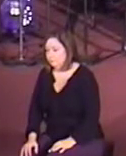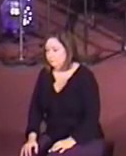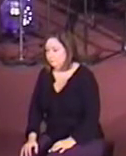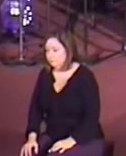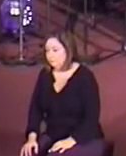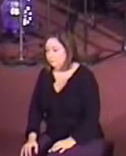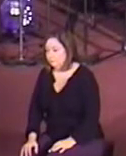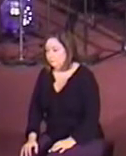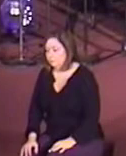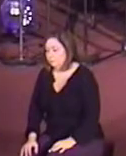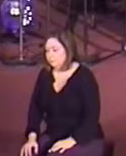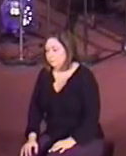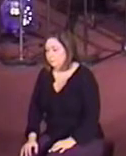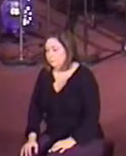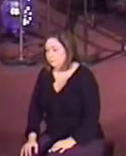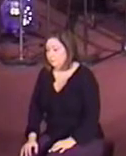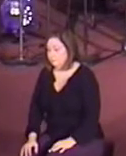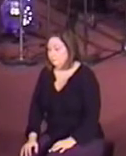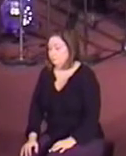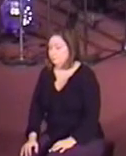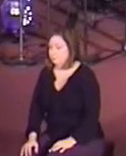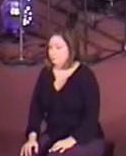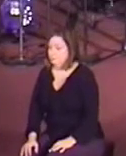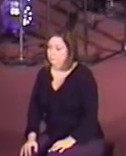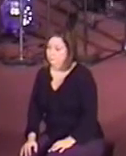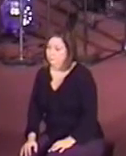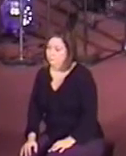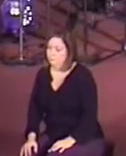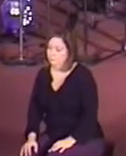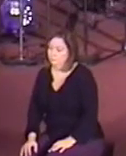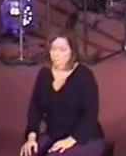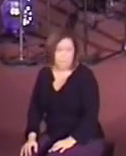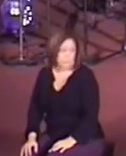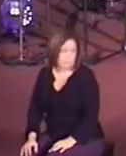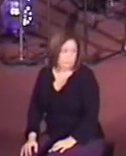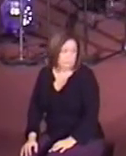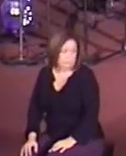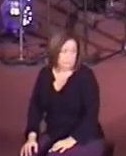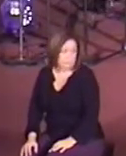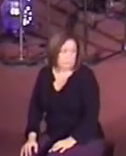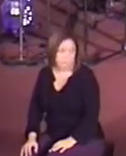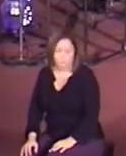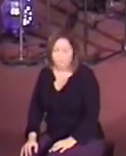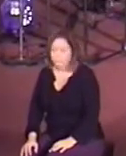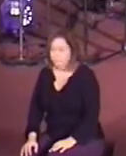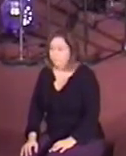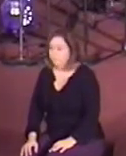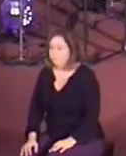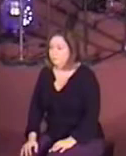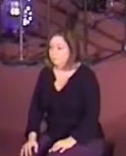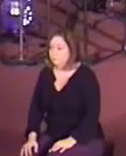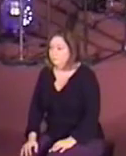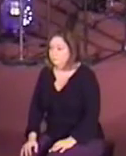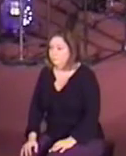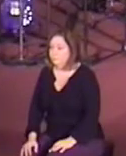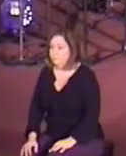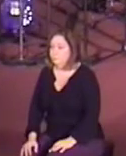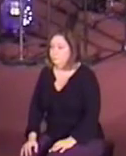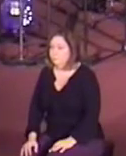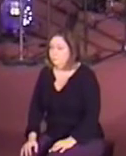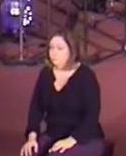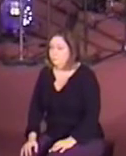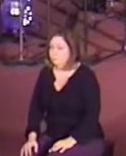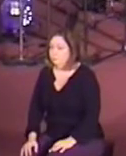me. And here's what he says. Now I, Nebuchadnezzar, praise and extol